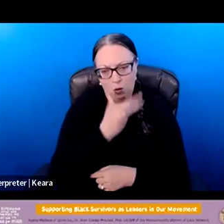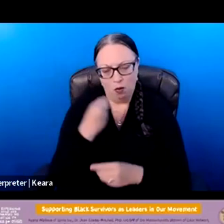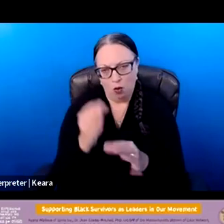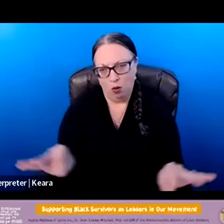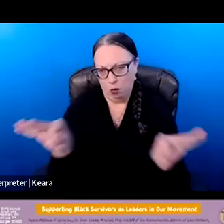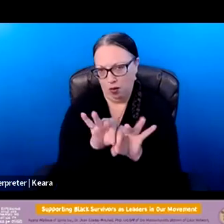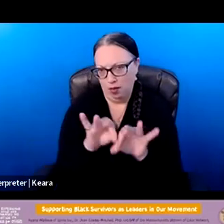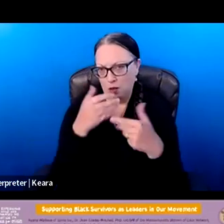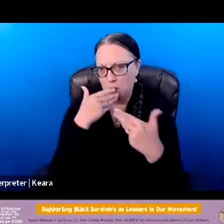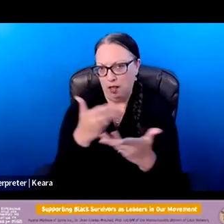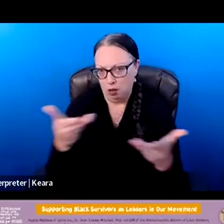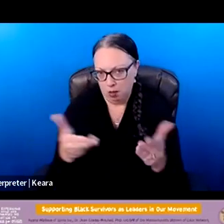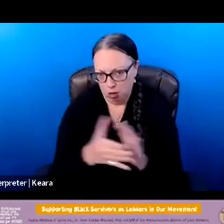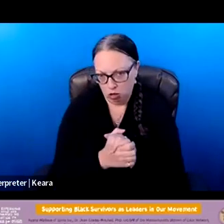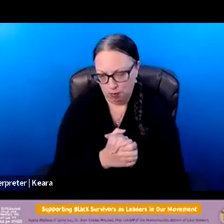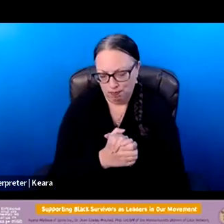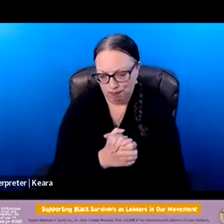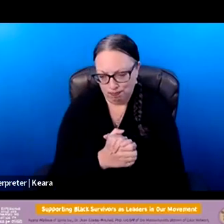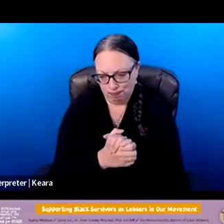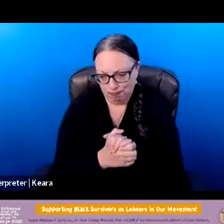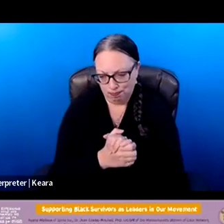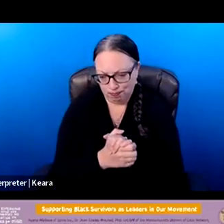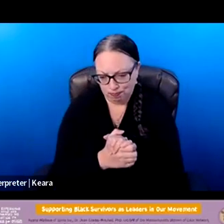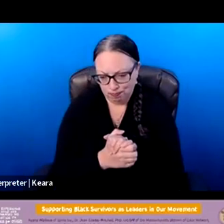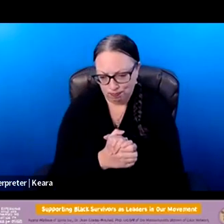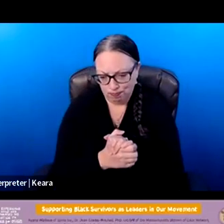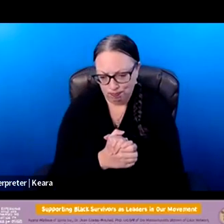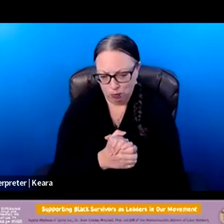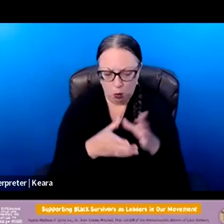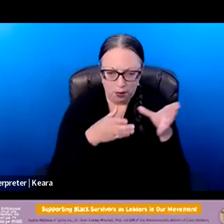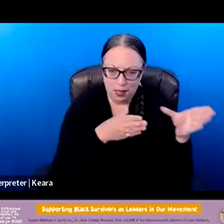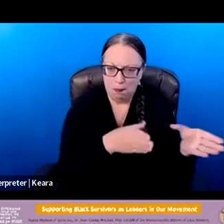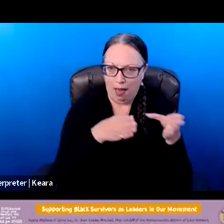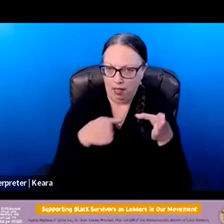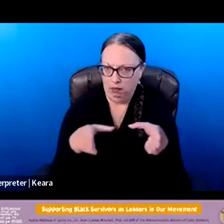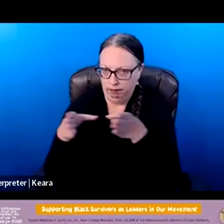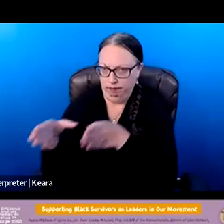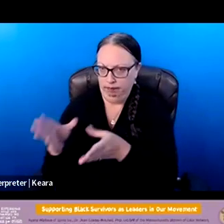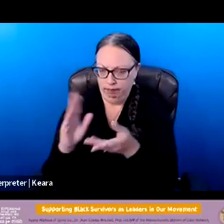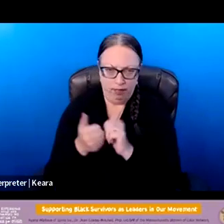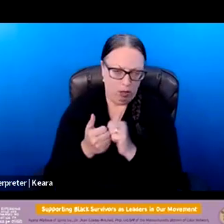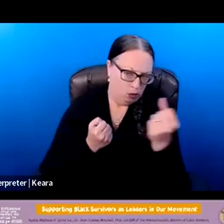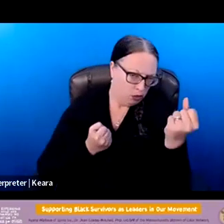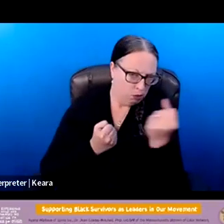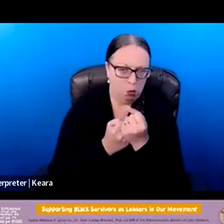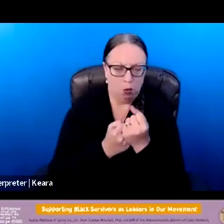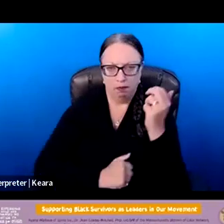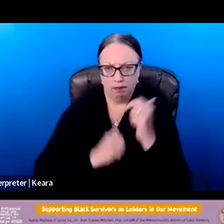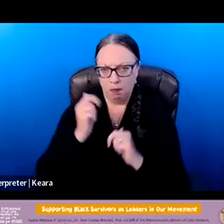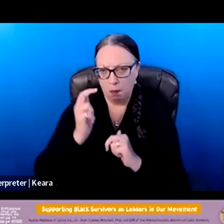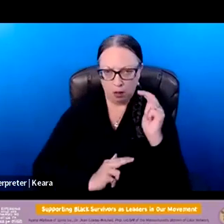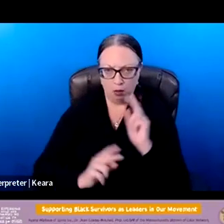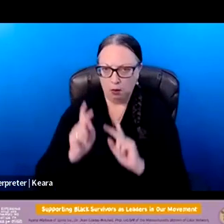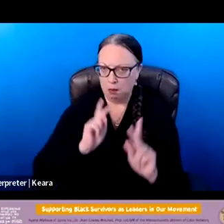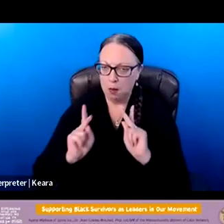you so much. So talking about these pathways and talking about how do we build folks up, right? How do